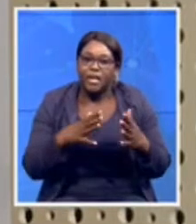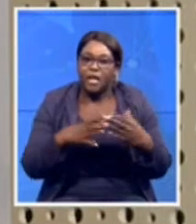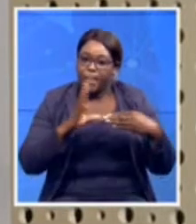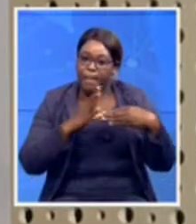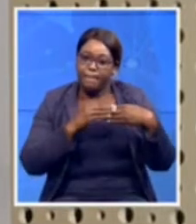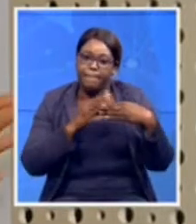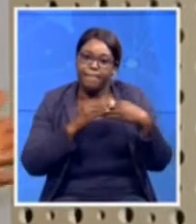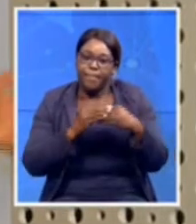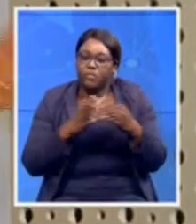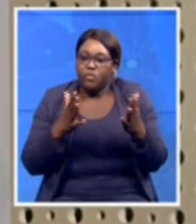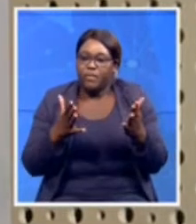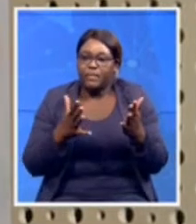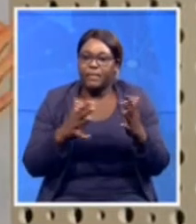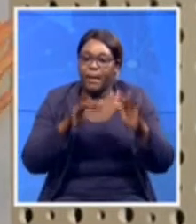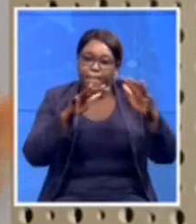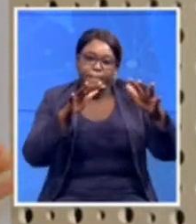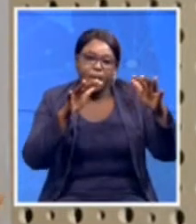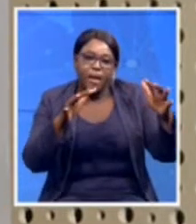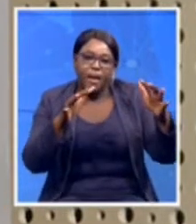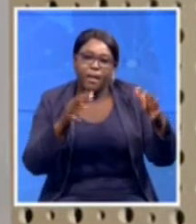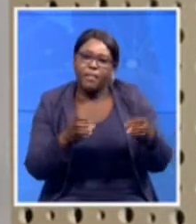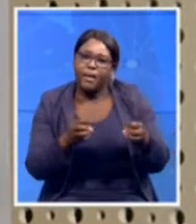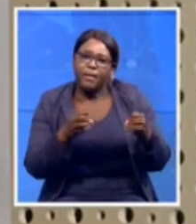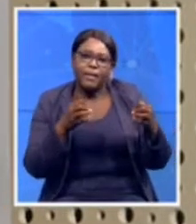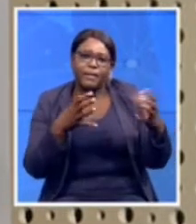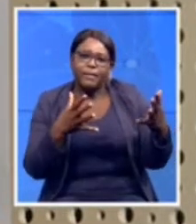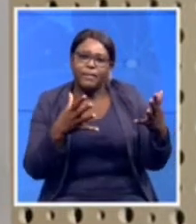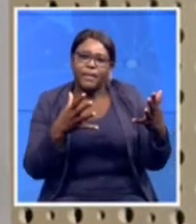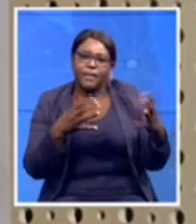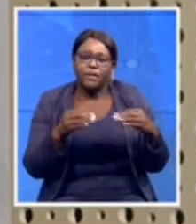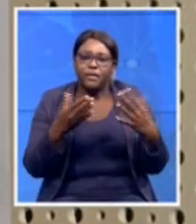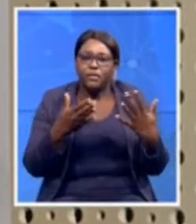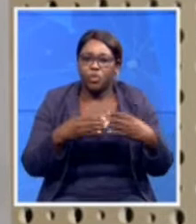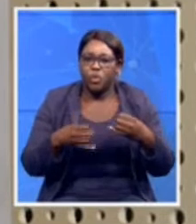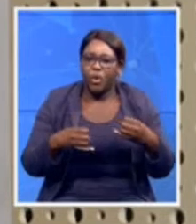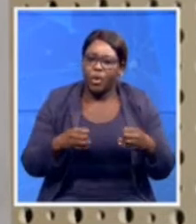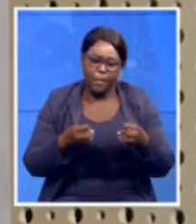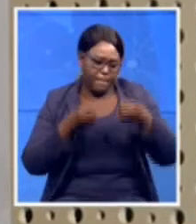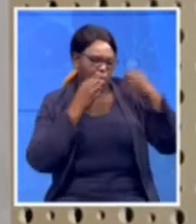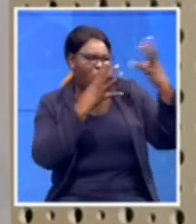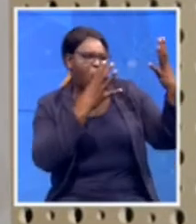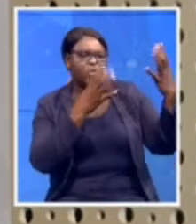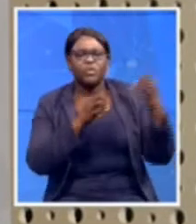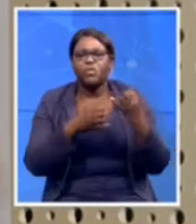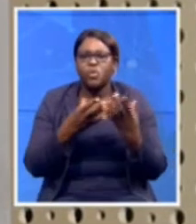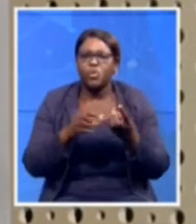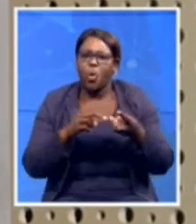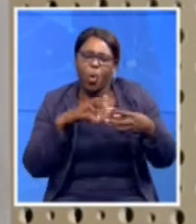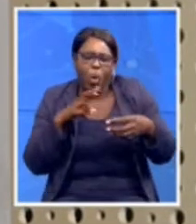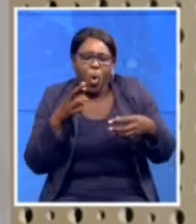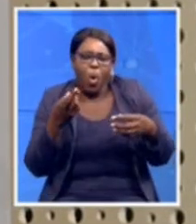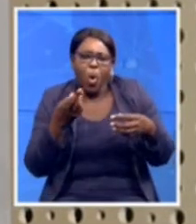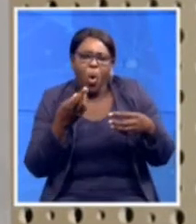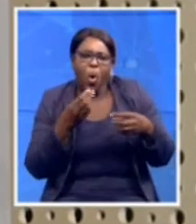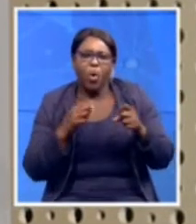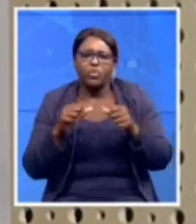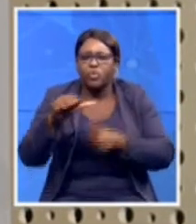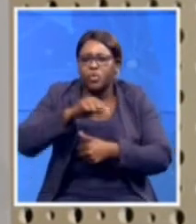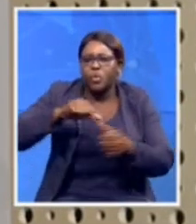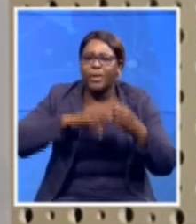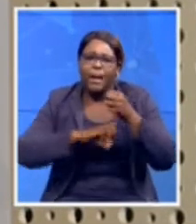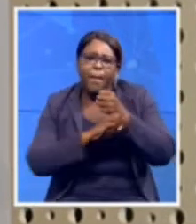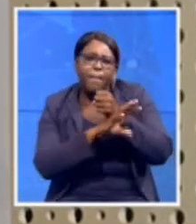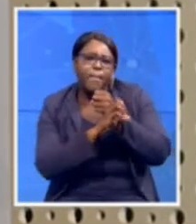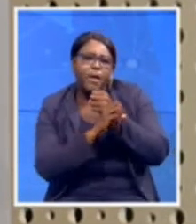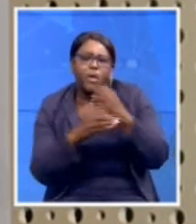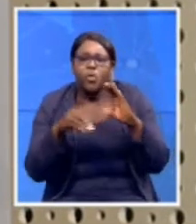user-generated content on the internet or any of the social media platforms does not fall within the definition of